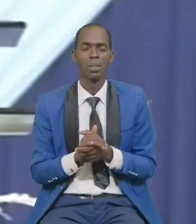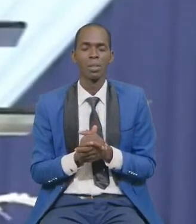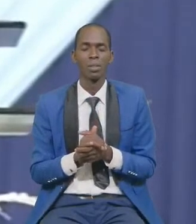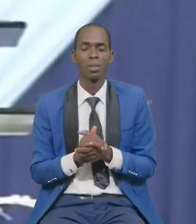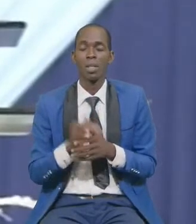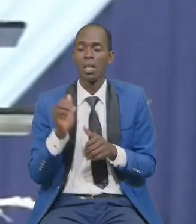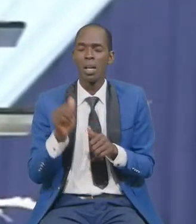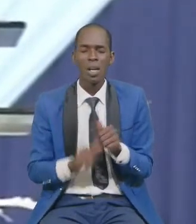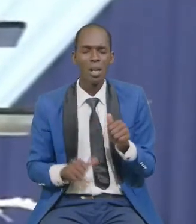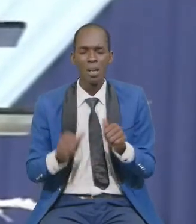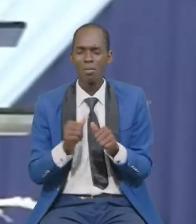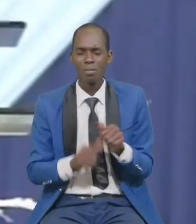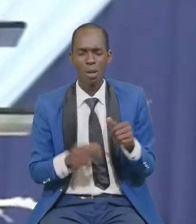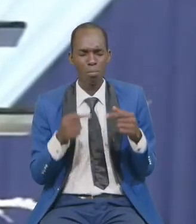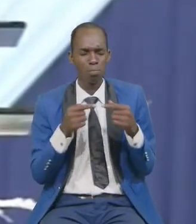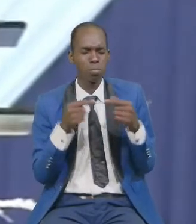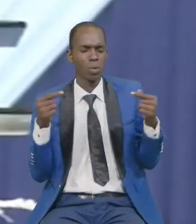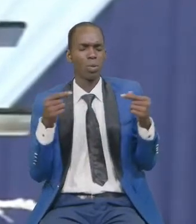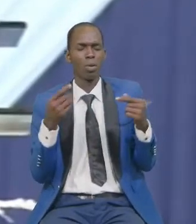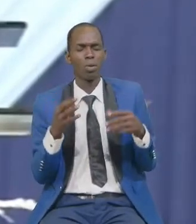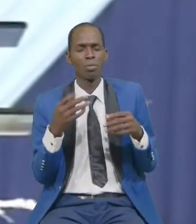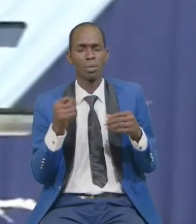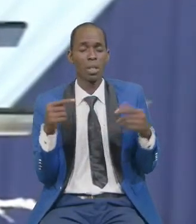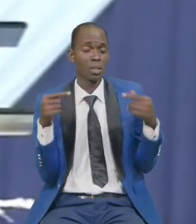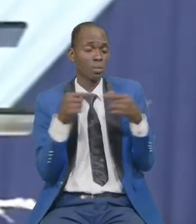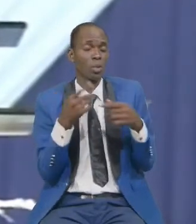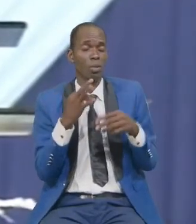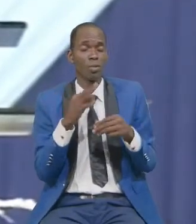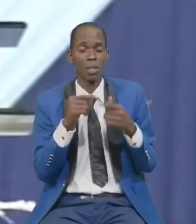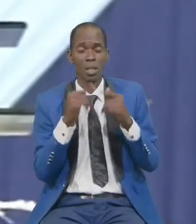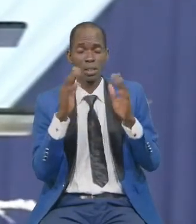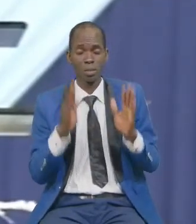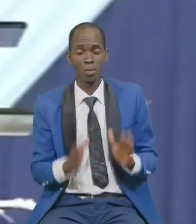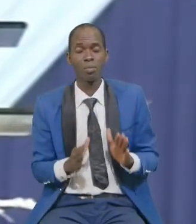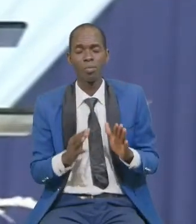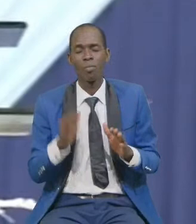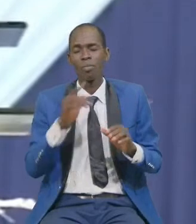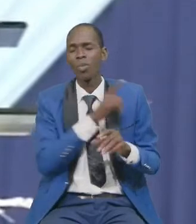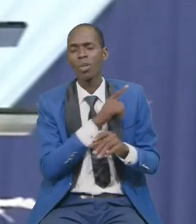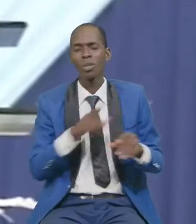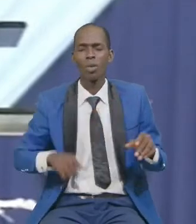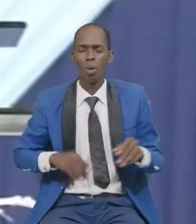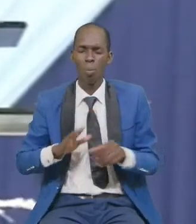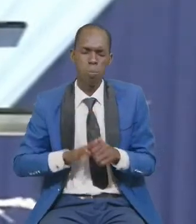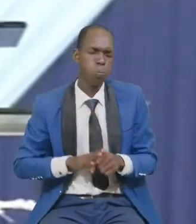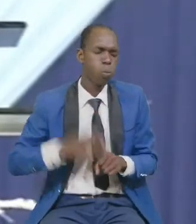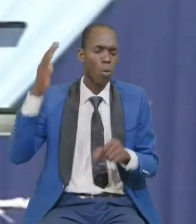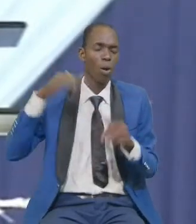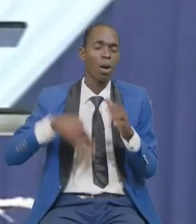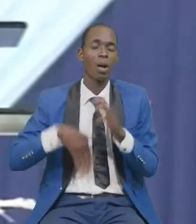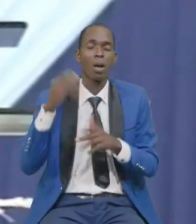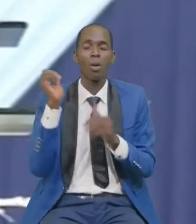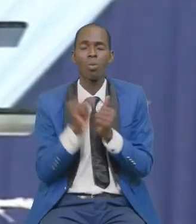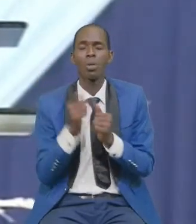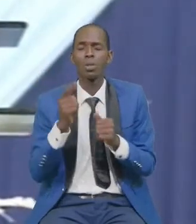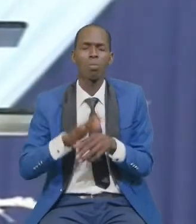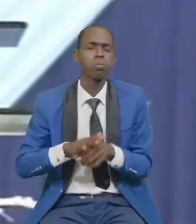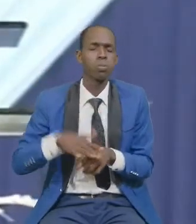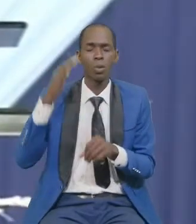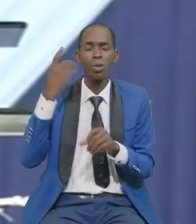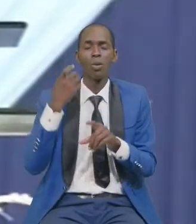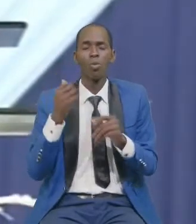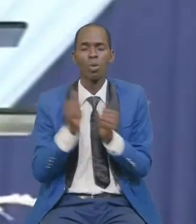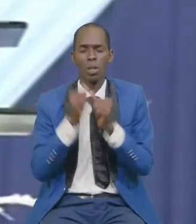Every contradiction of the enemy, Lord, blow them out with the explosive of the power of the blood of the Lamb